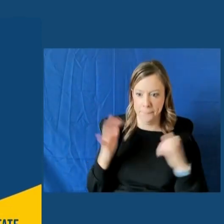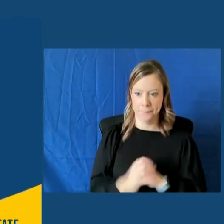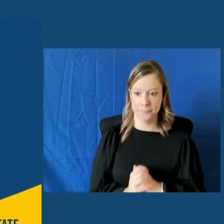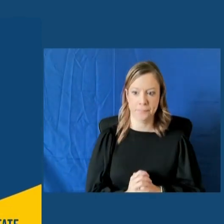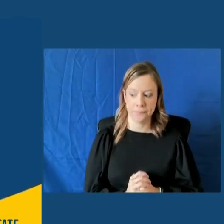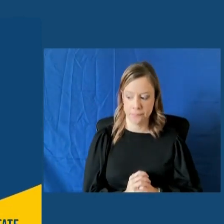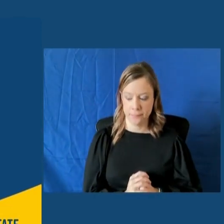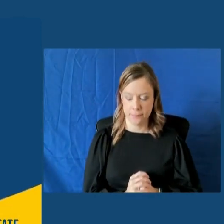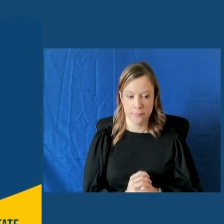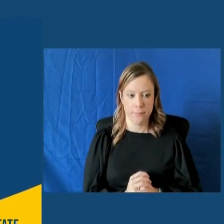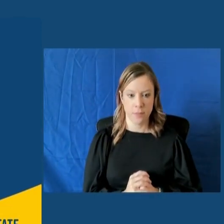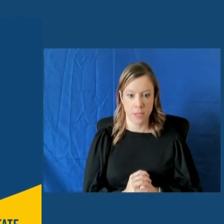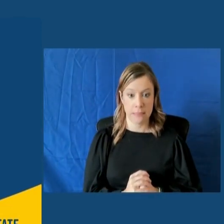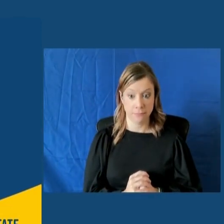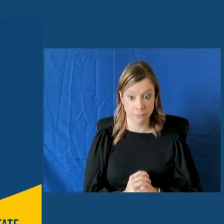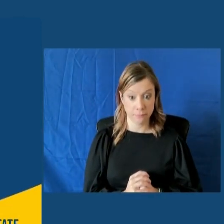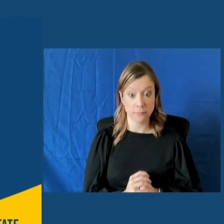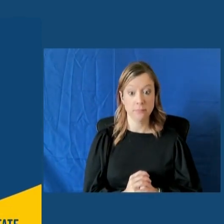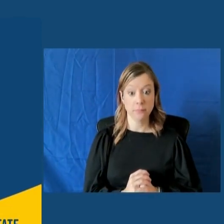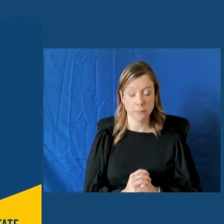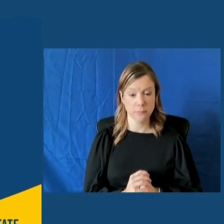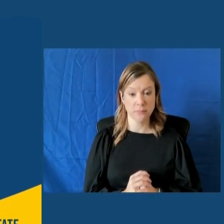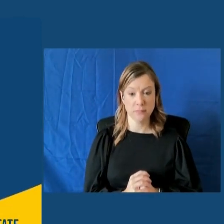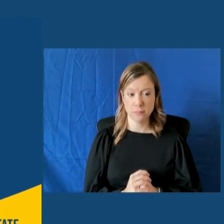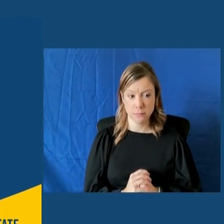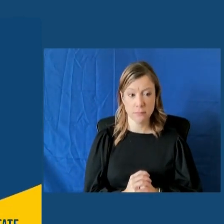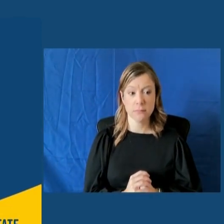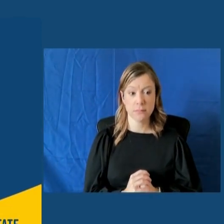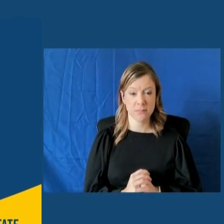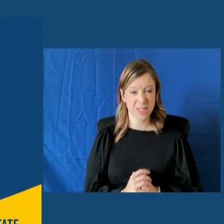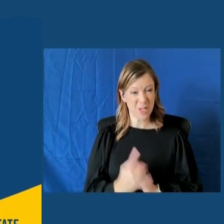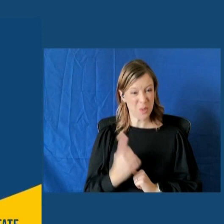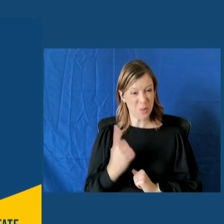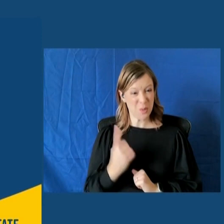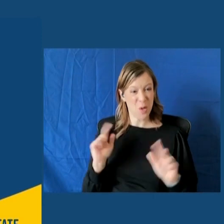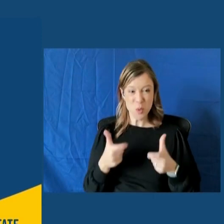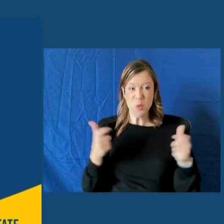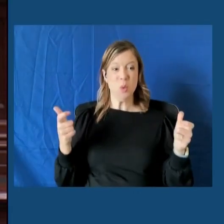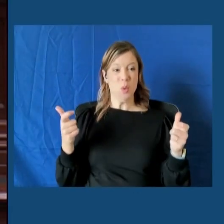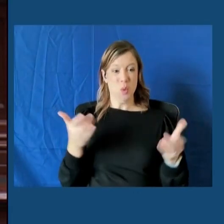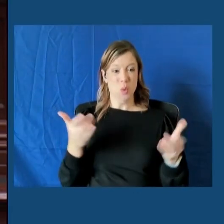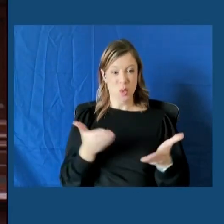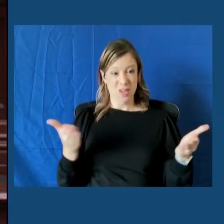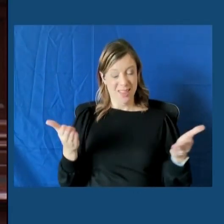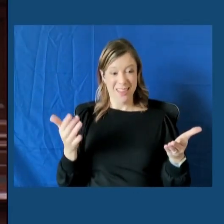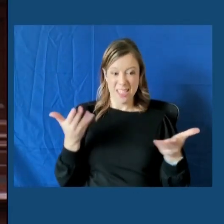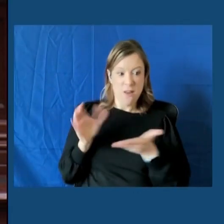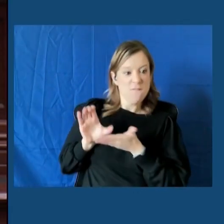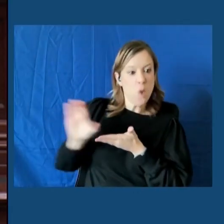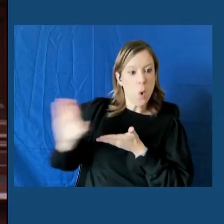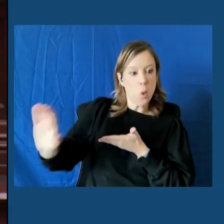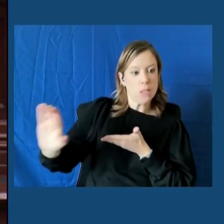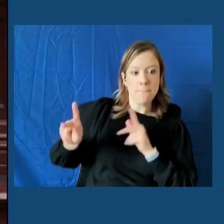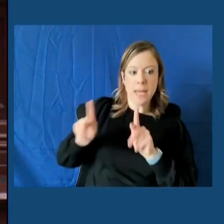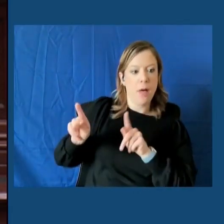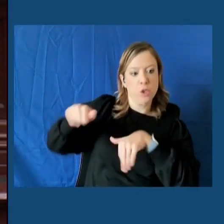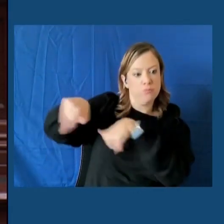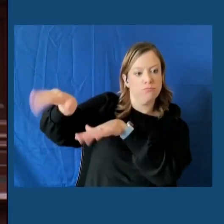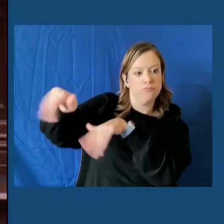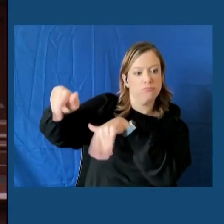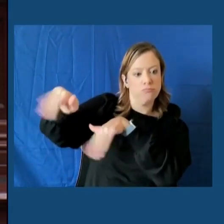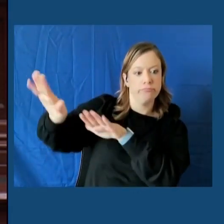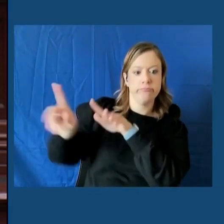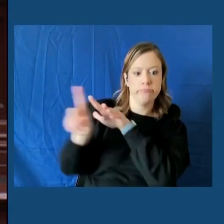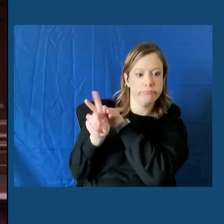You know, it's one of the forces driving people out of every corner of our state. And out-migration is